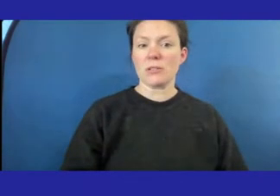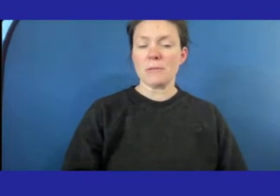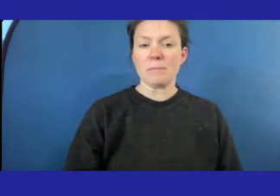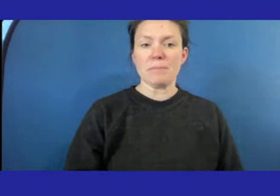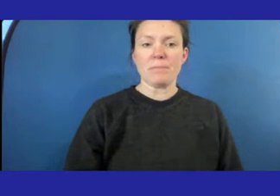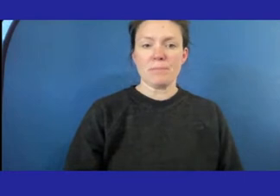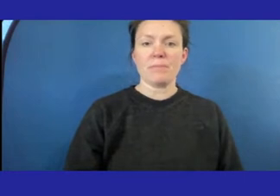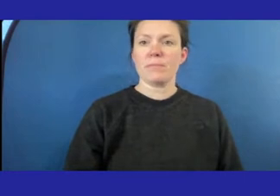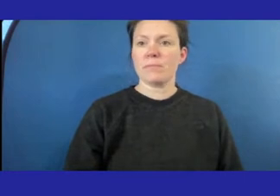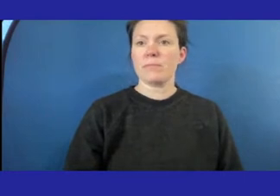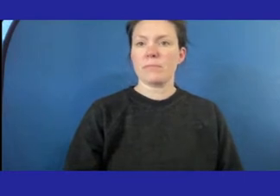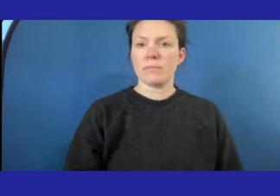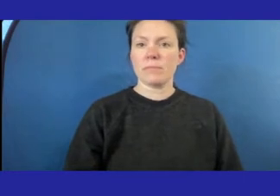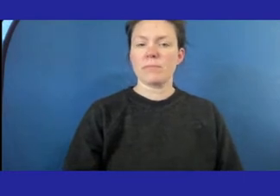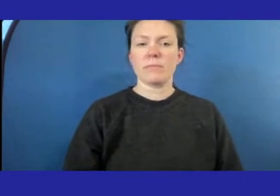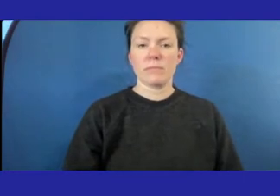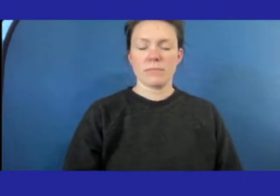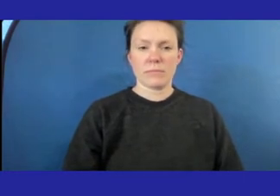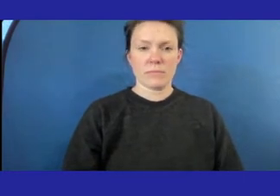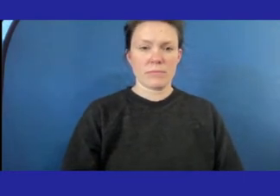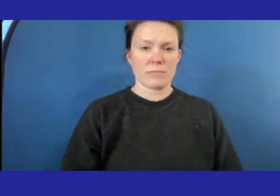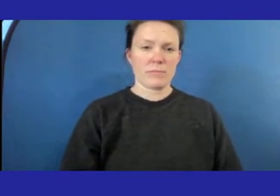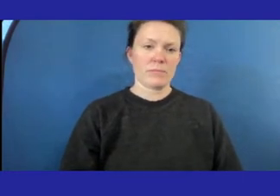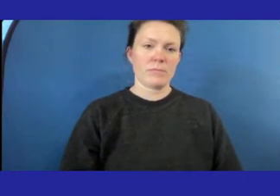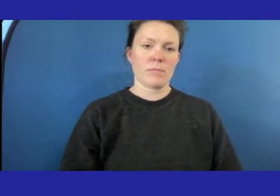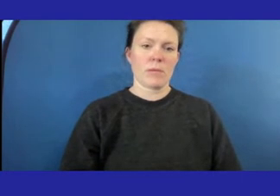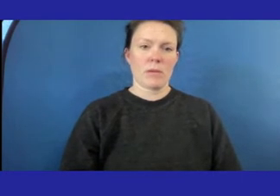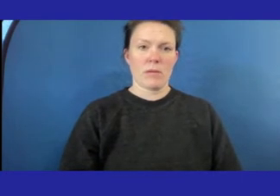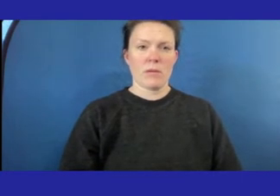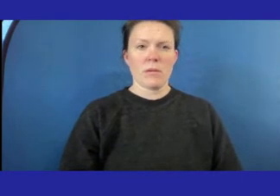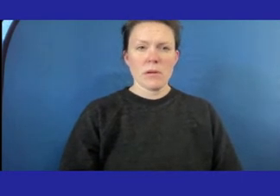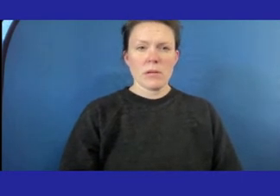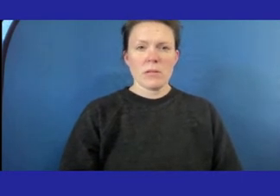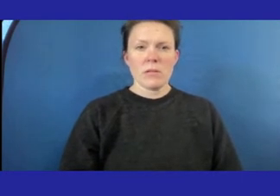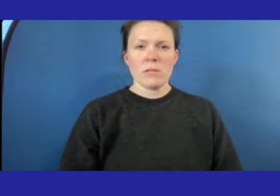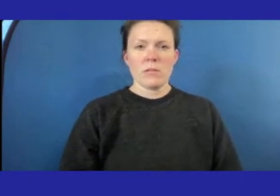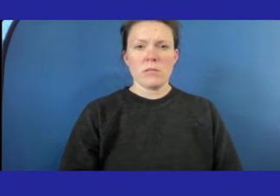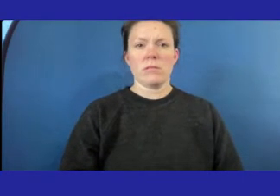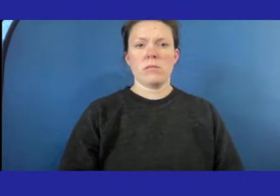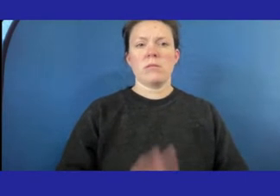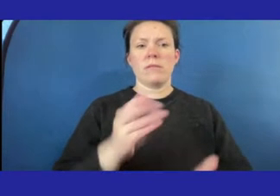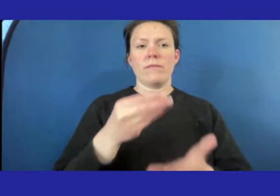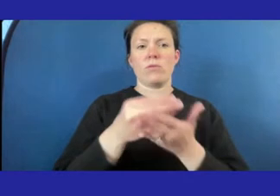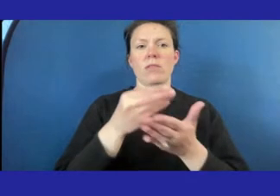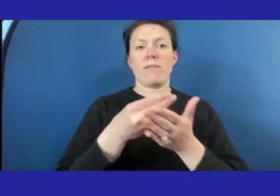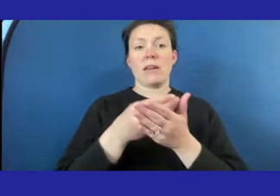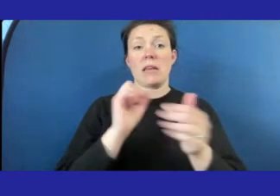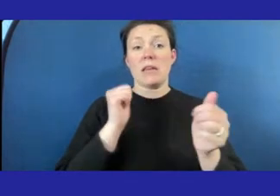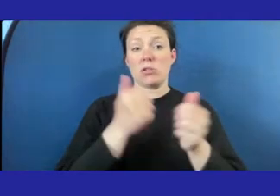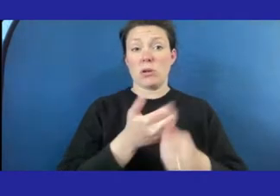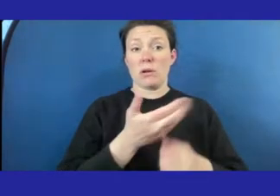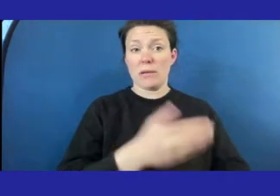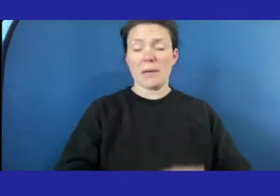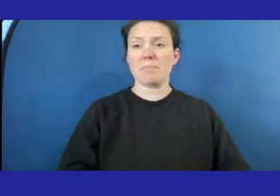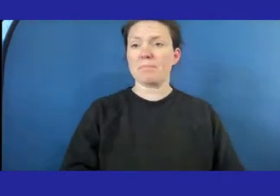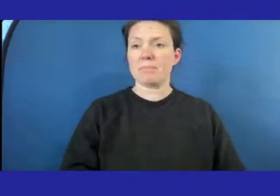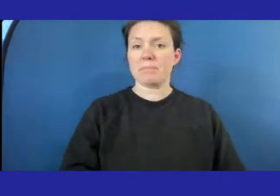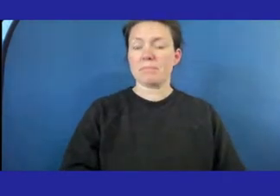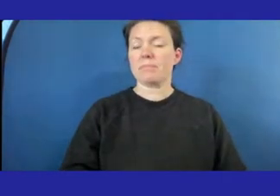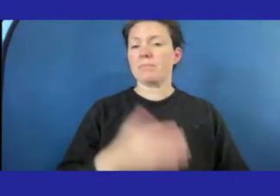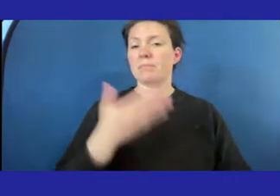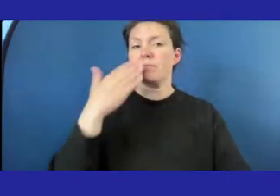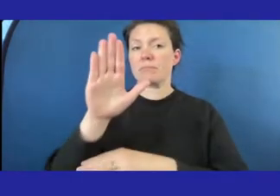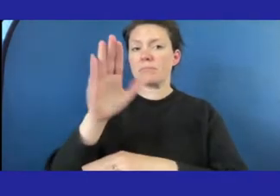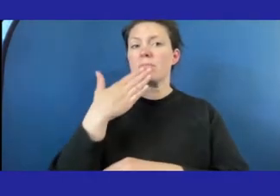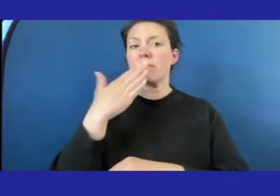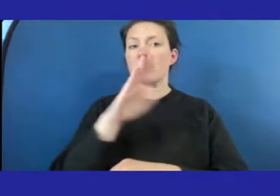So let's see. So financial update. Hello. Good afternoon.